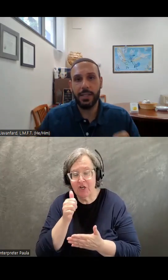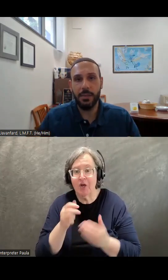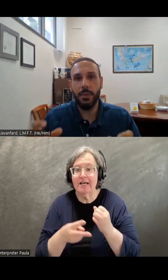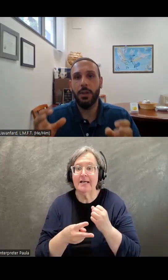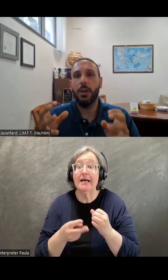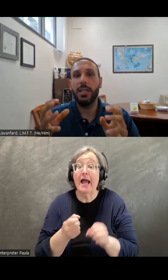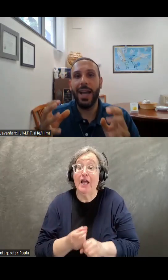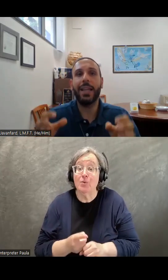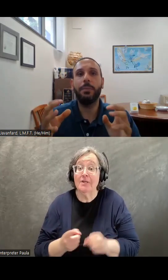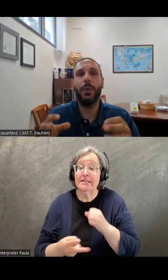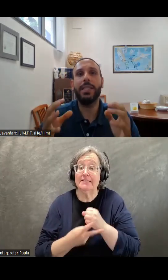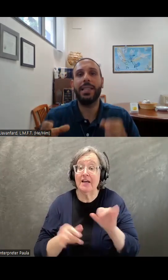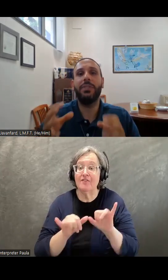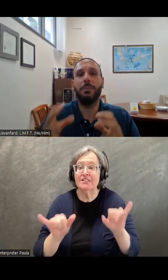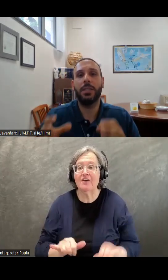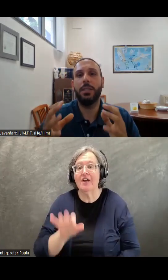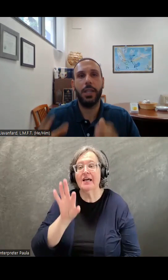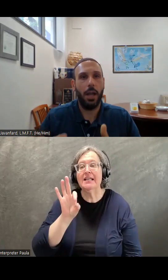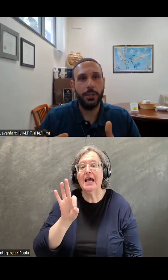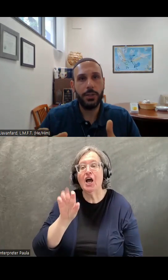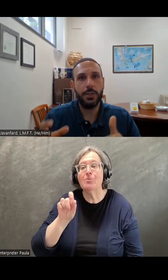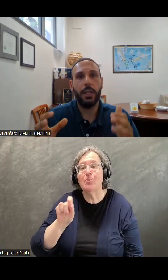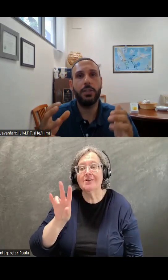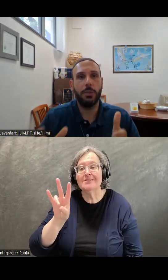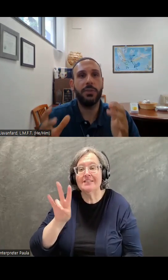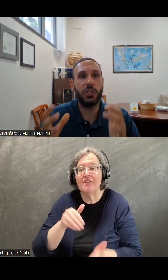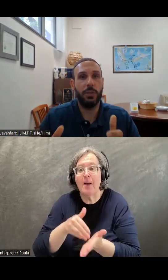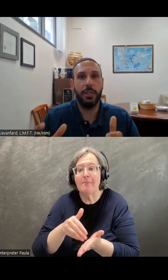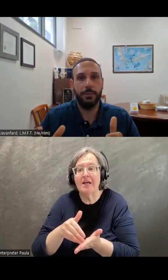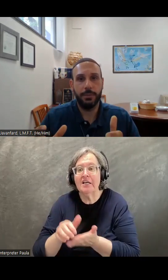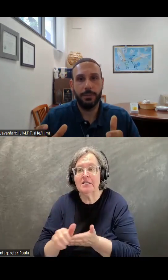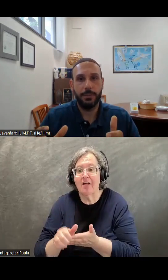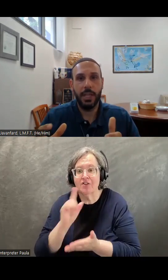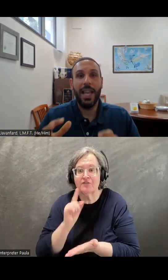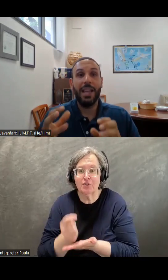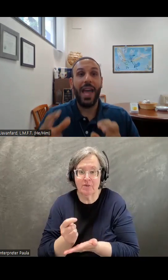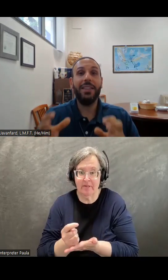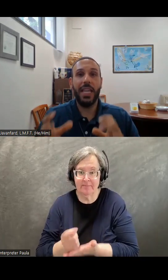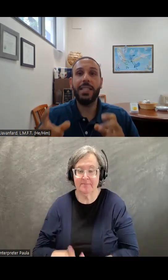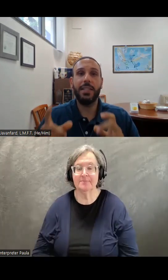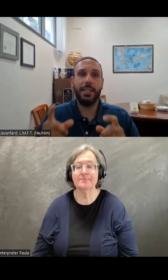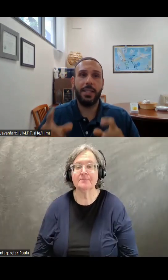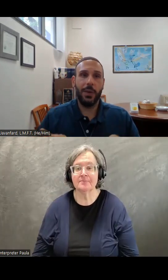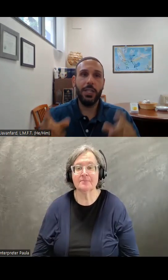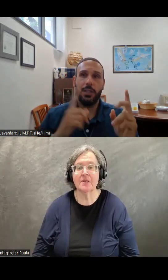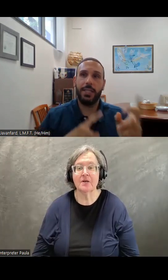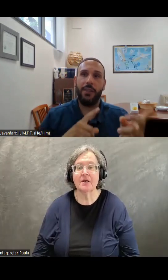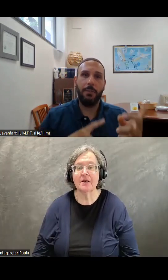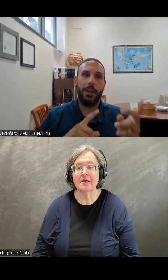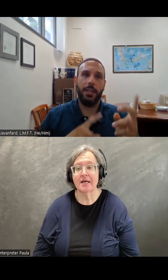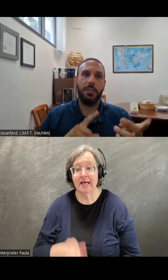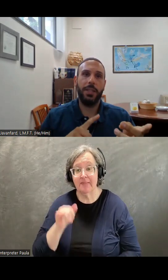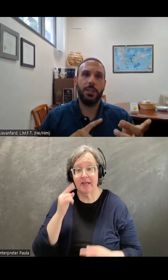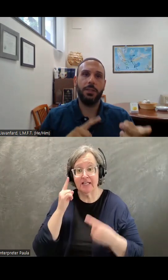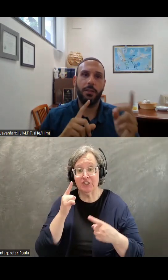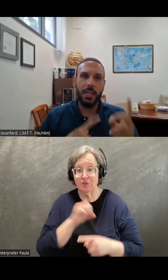the system $9.7 million in terms of treatment. That takes into consideration the staffing